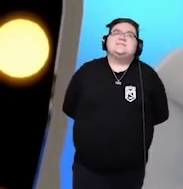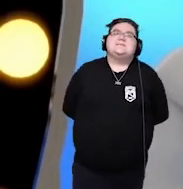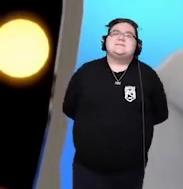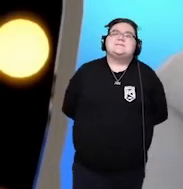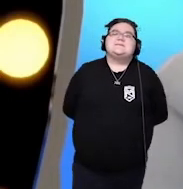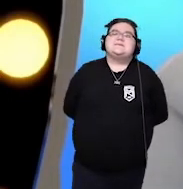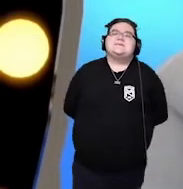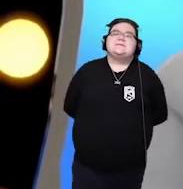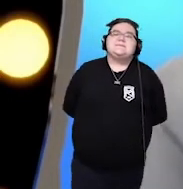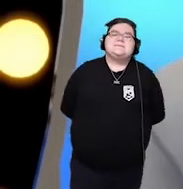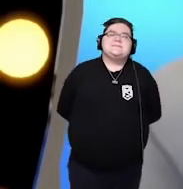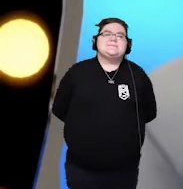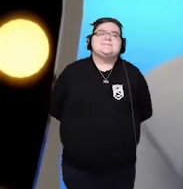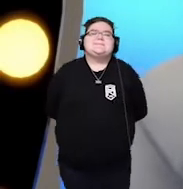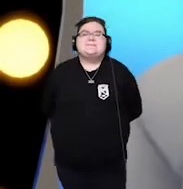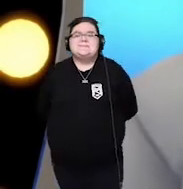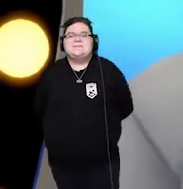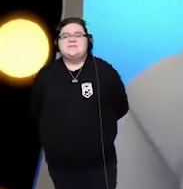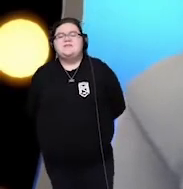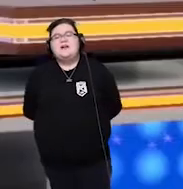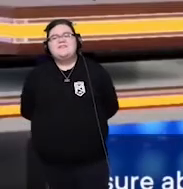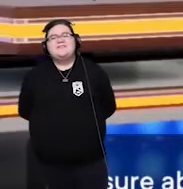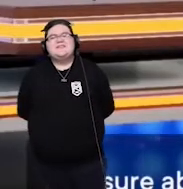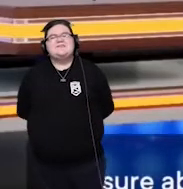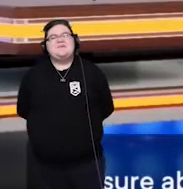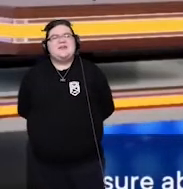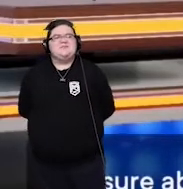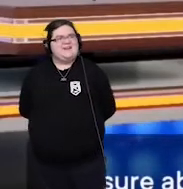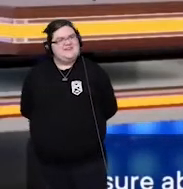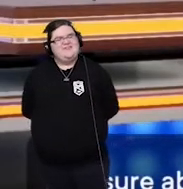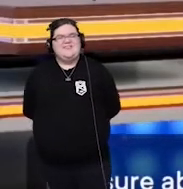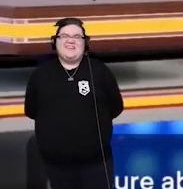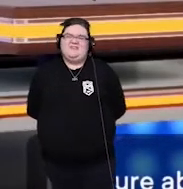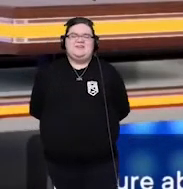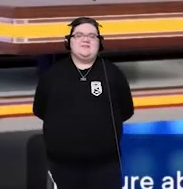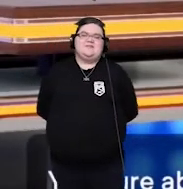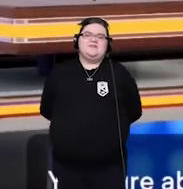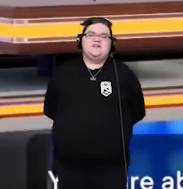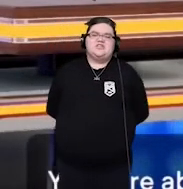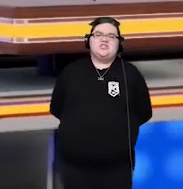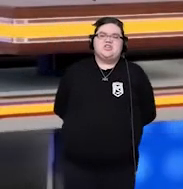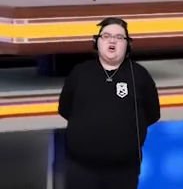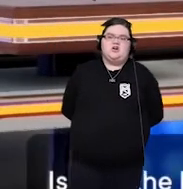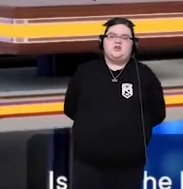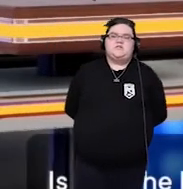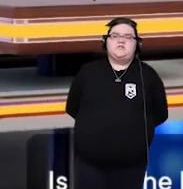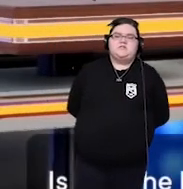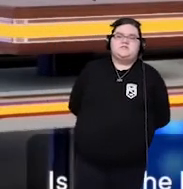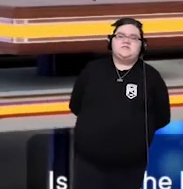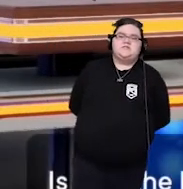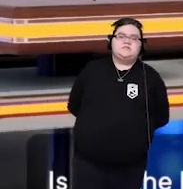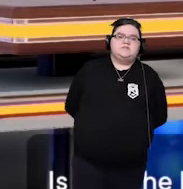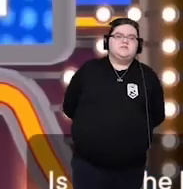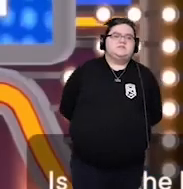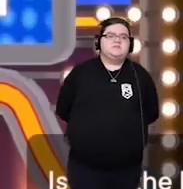gonna go violin. Yeah. Bass? Guitar? That's what I was thinking, bass, but I didn't know if that counted as guitar or not.